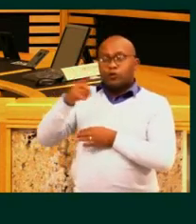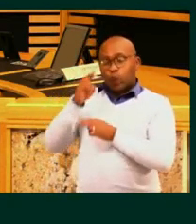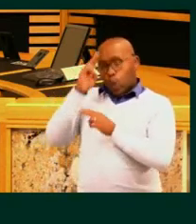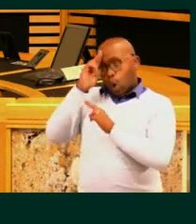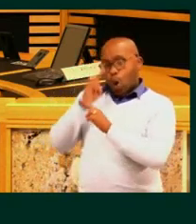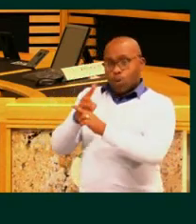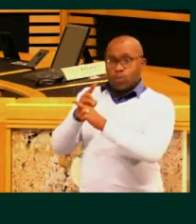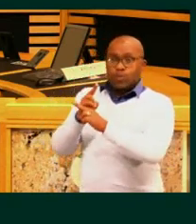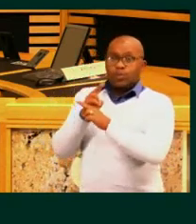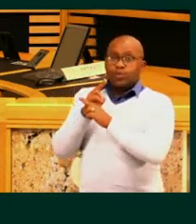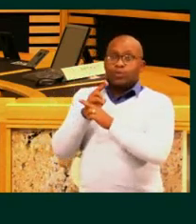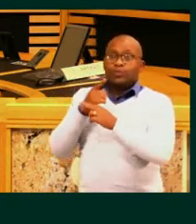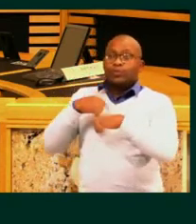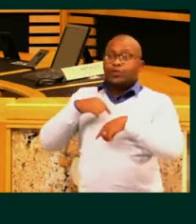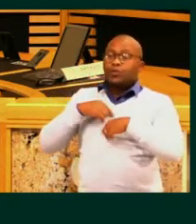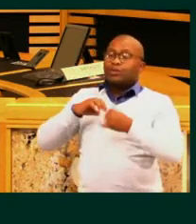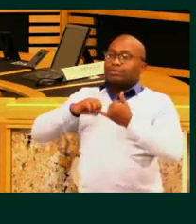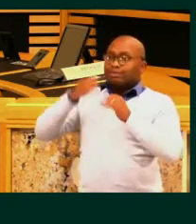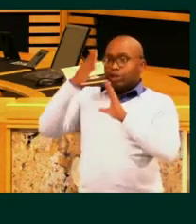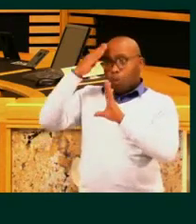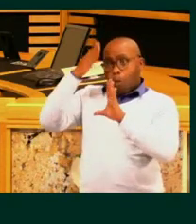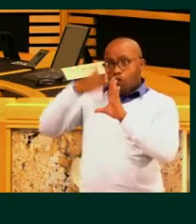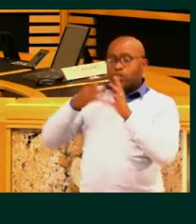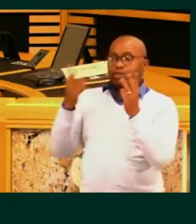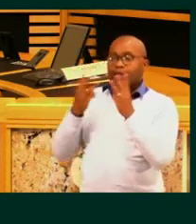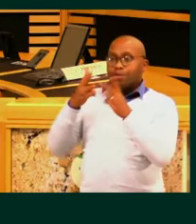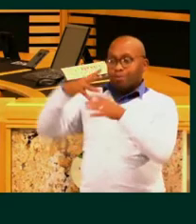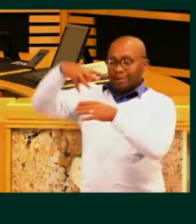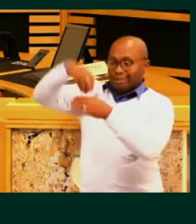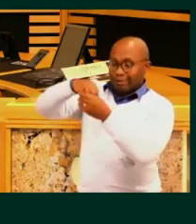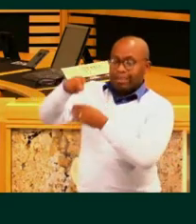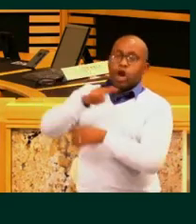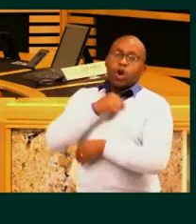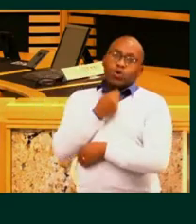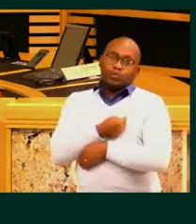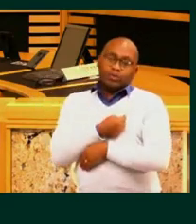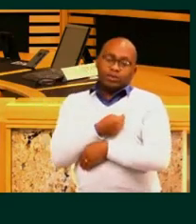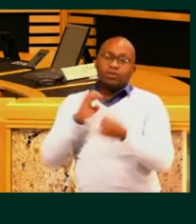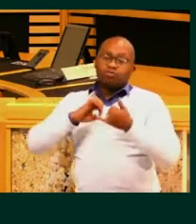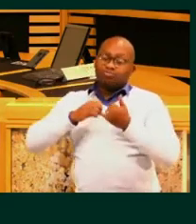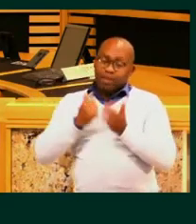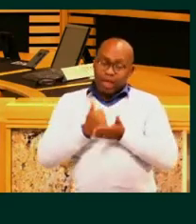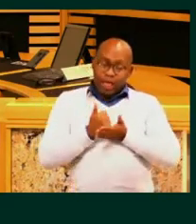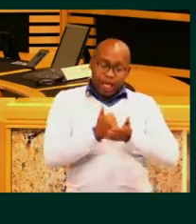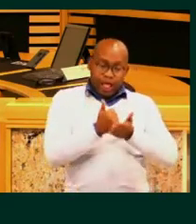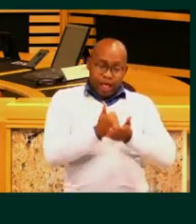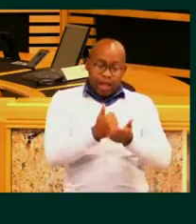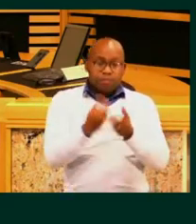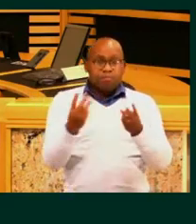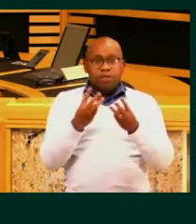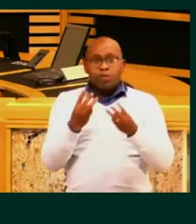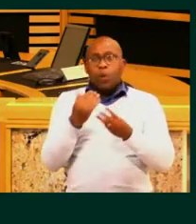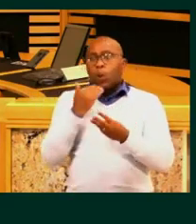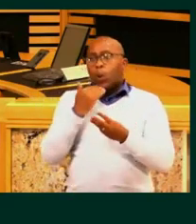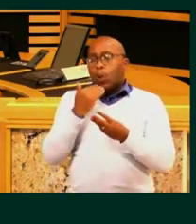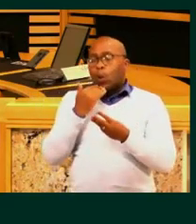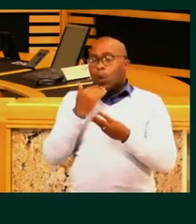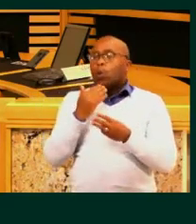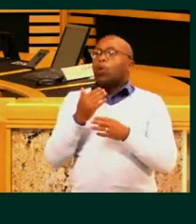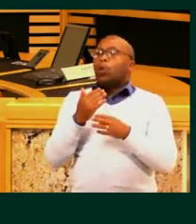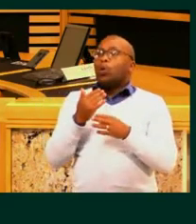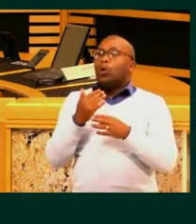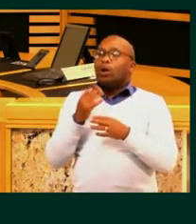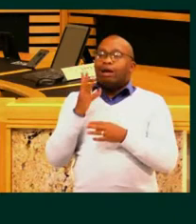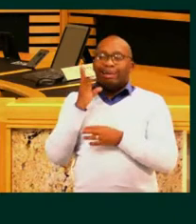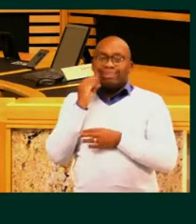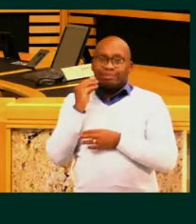with professional trains to identify gender-based violence signs and fish Essential Medical psychological